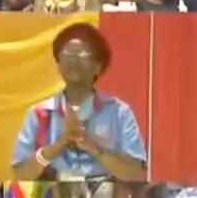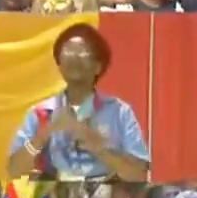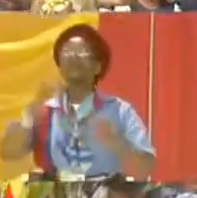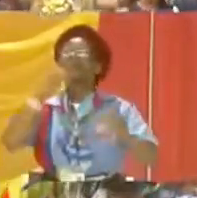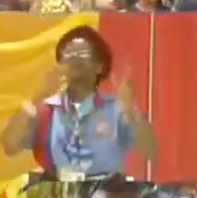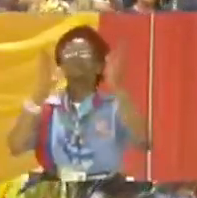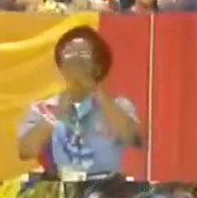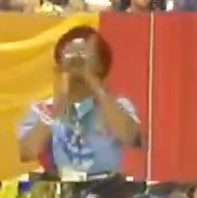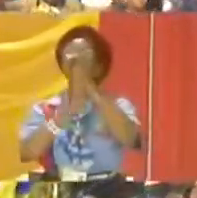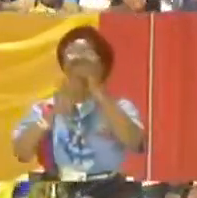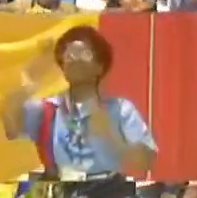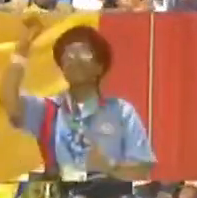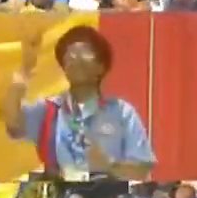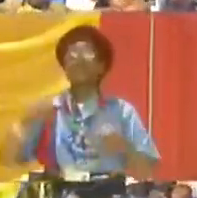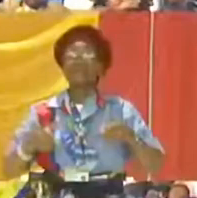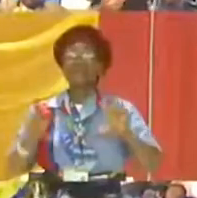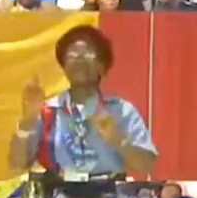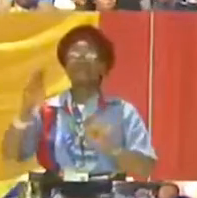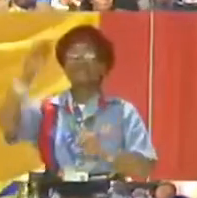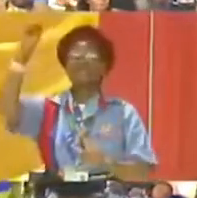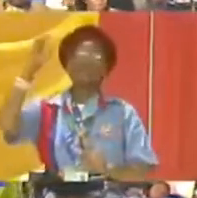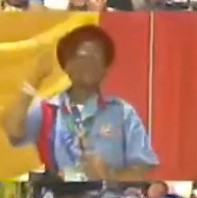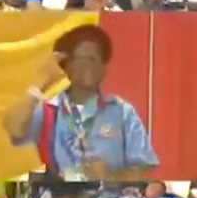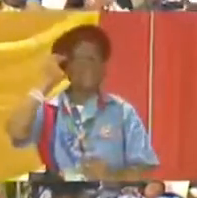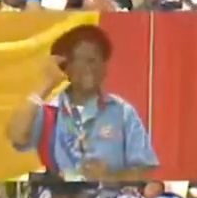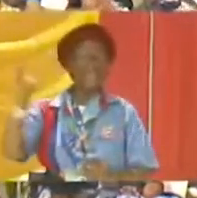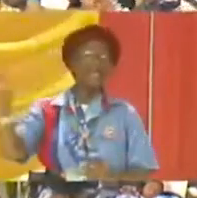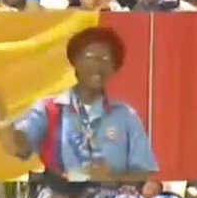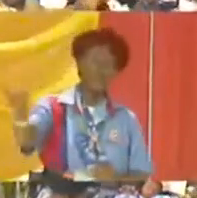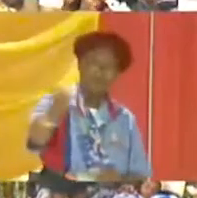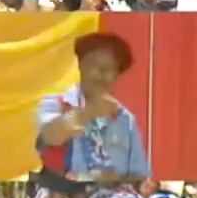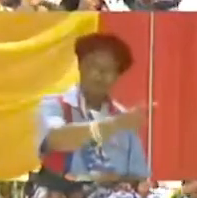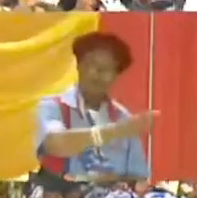Praise Him. Let Him hear you. Praise Him.